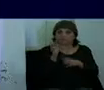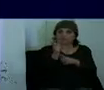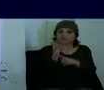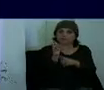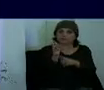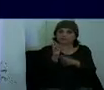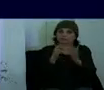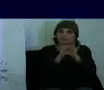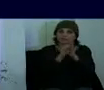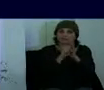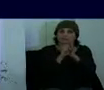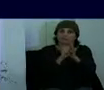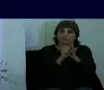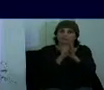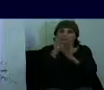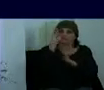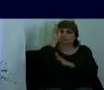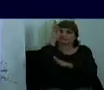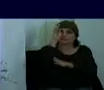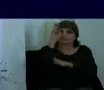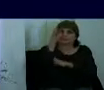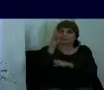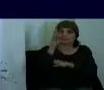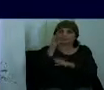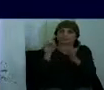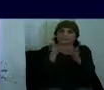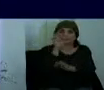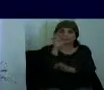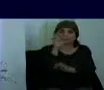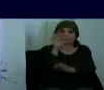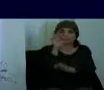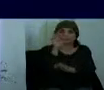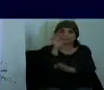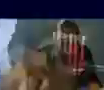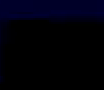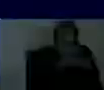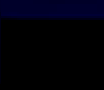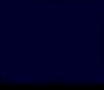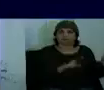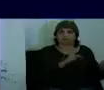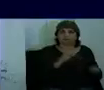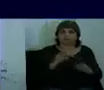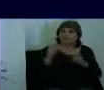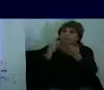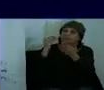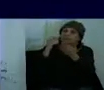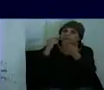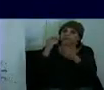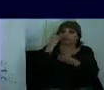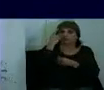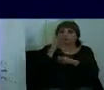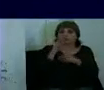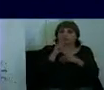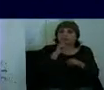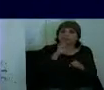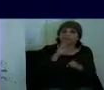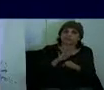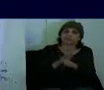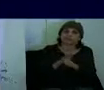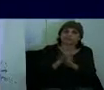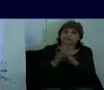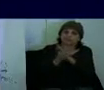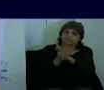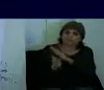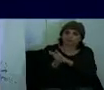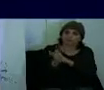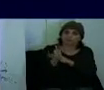to symbolize the creative spirit of all our peoples. We give thanks for the commitments of